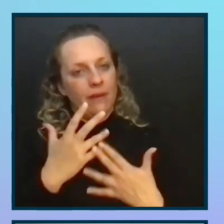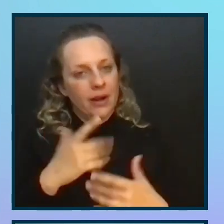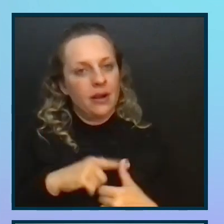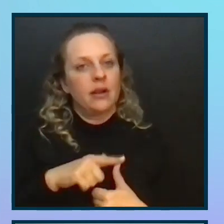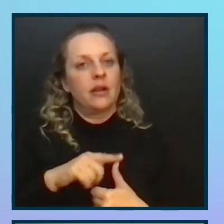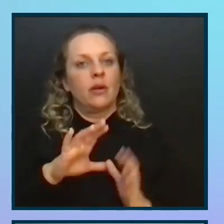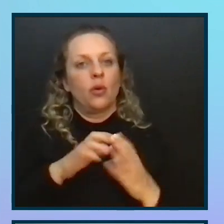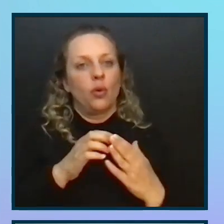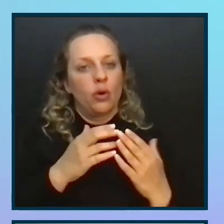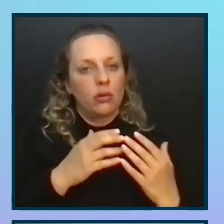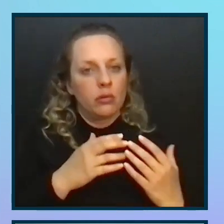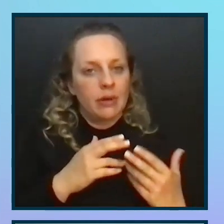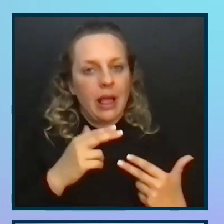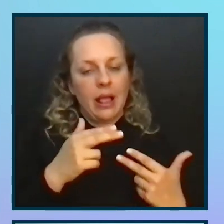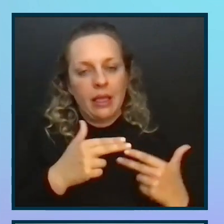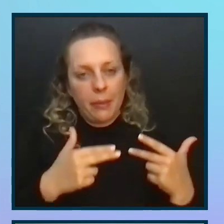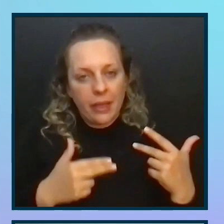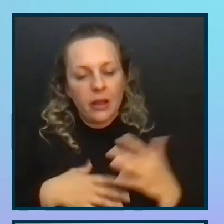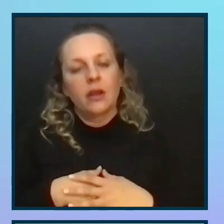and the labeling for those groups,